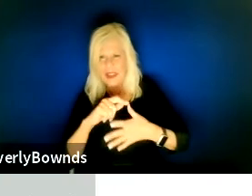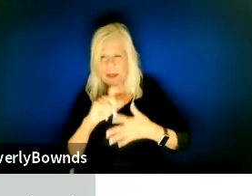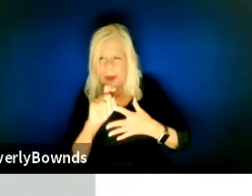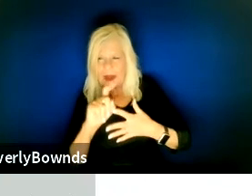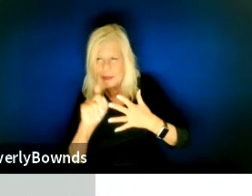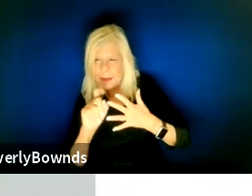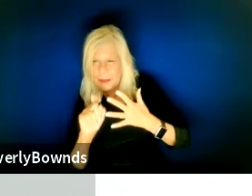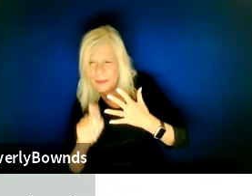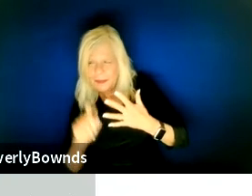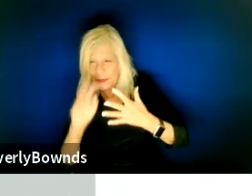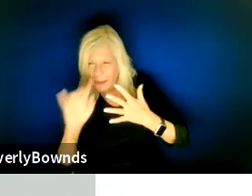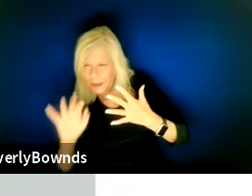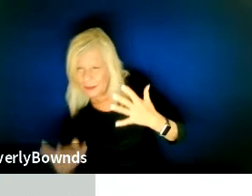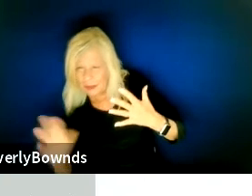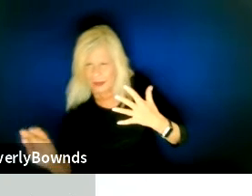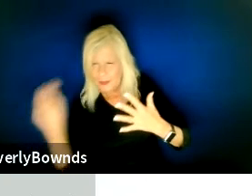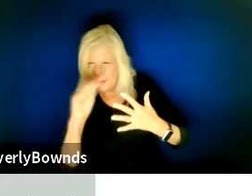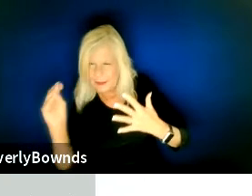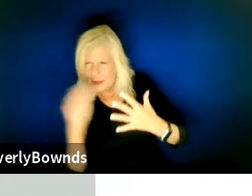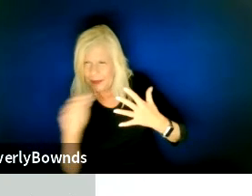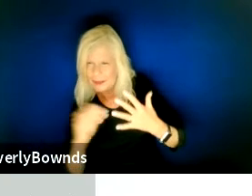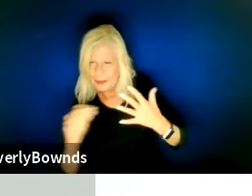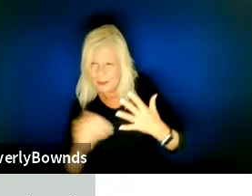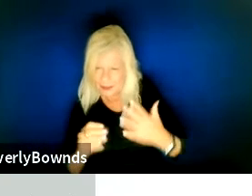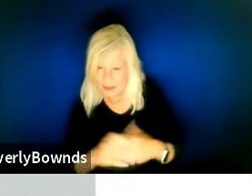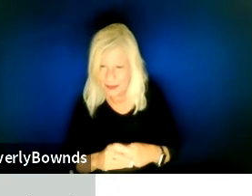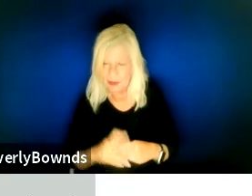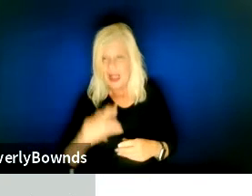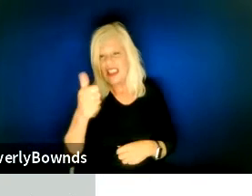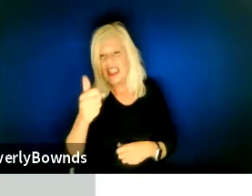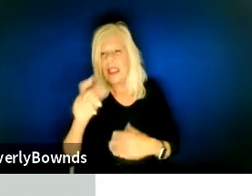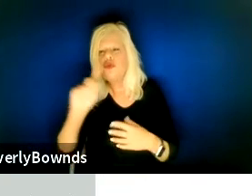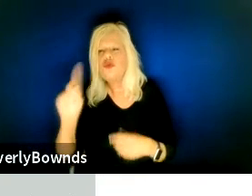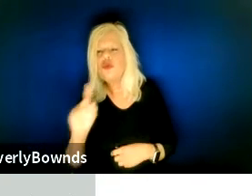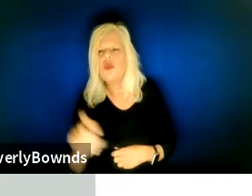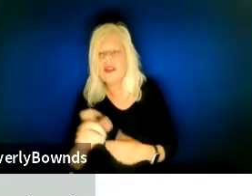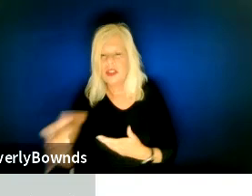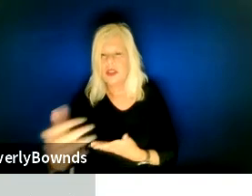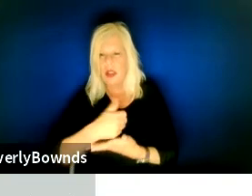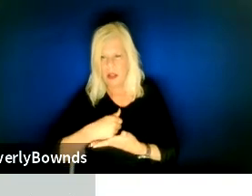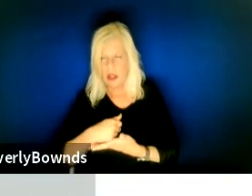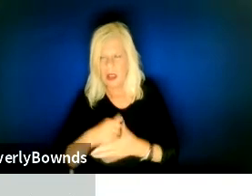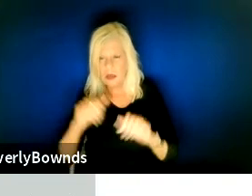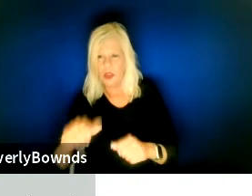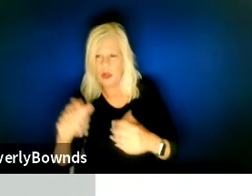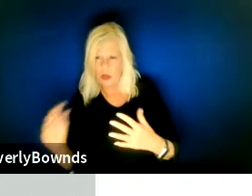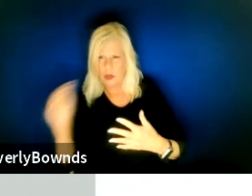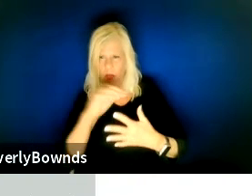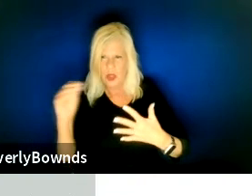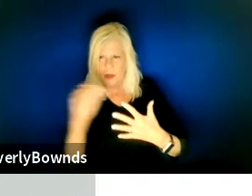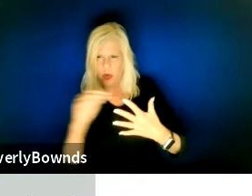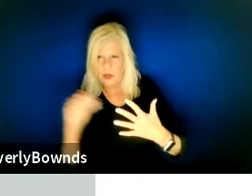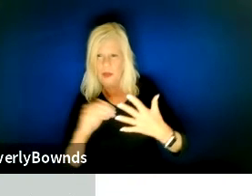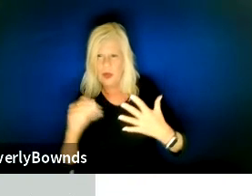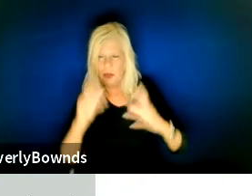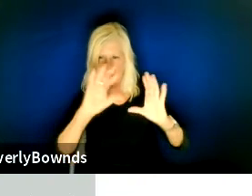By connecting it to just simple about 10 questions, we are able to categorize the